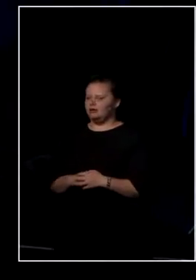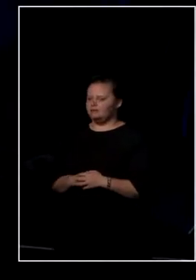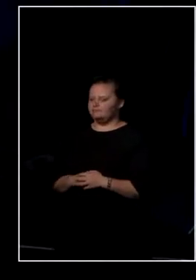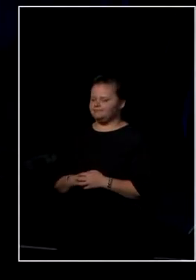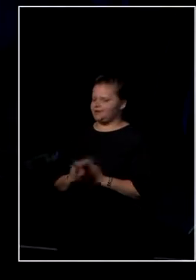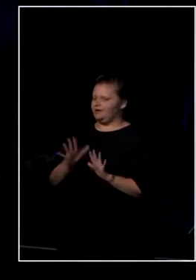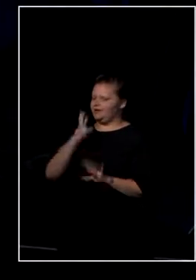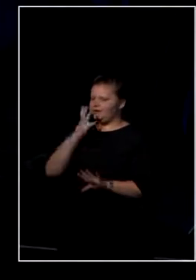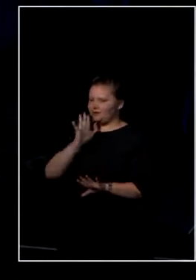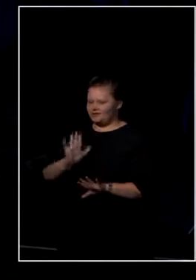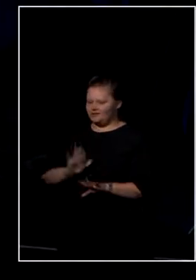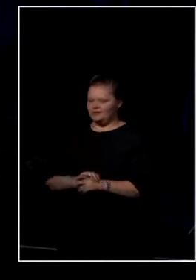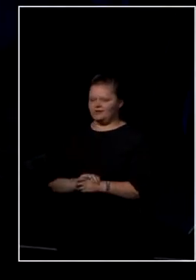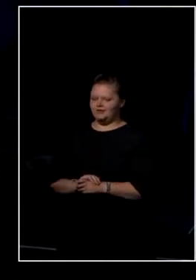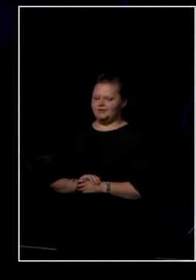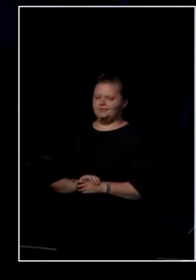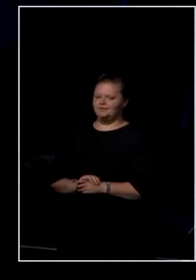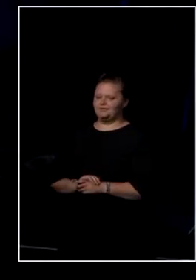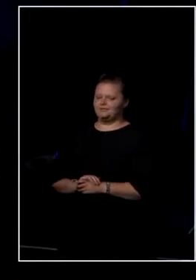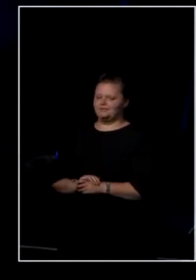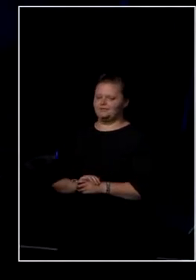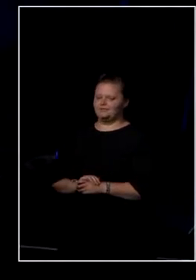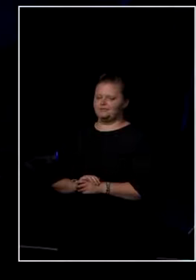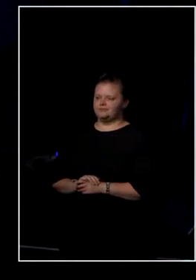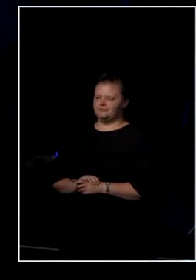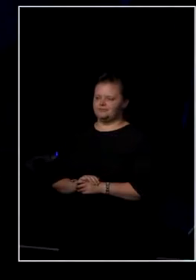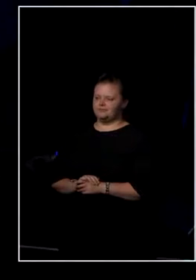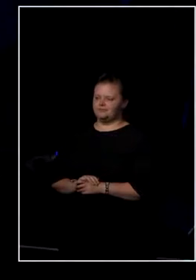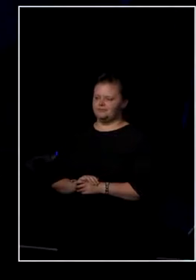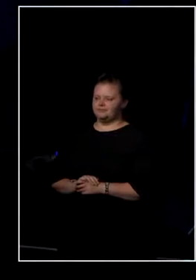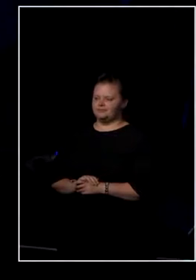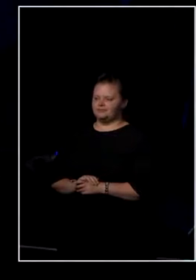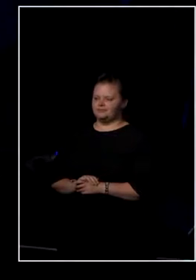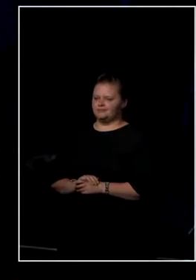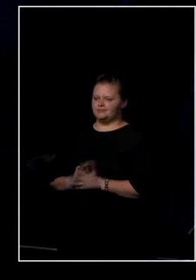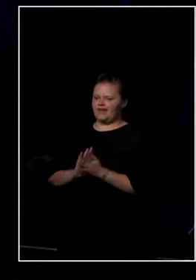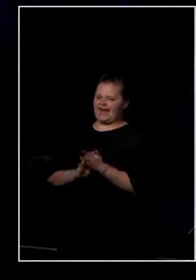Okay. Hang on, sorry. This is. Four.